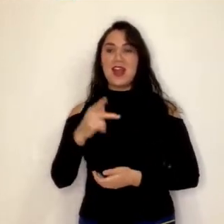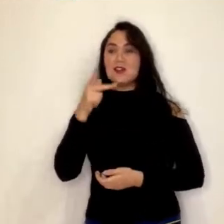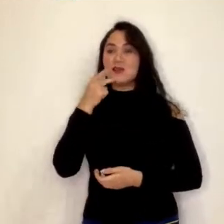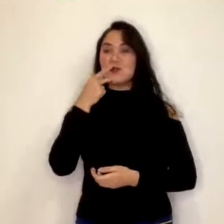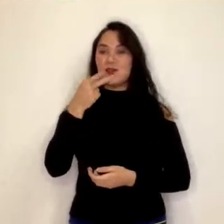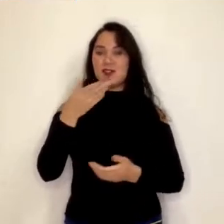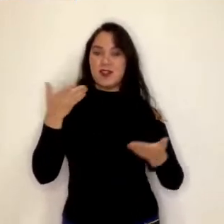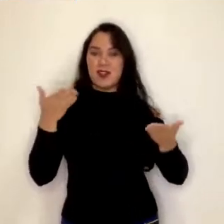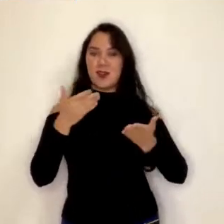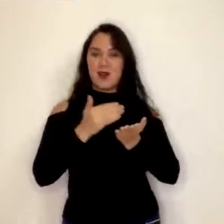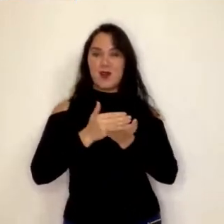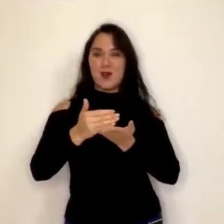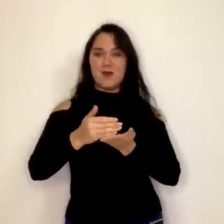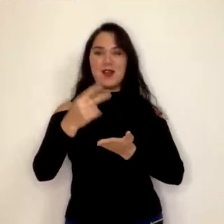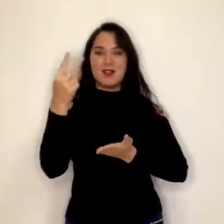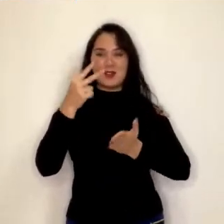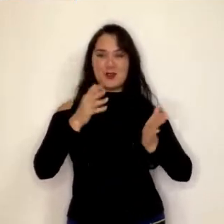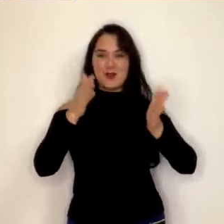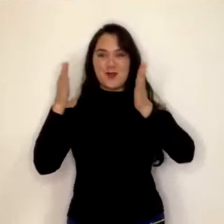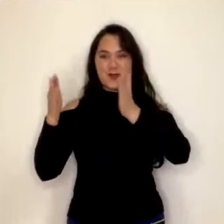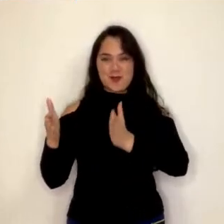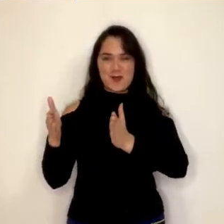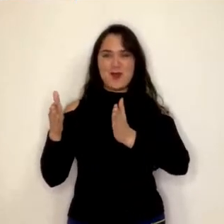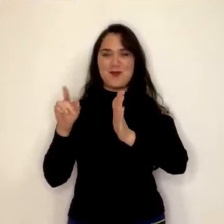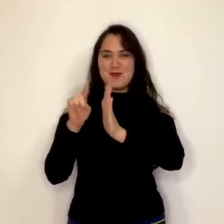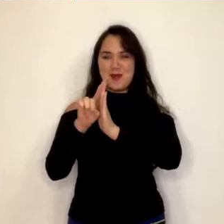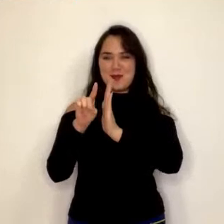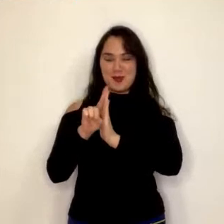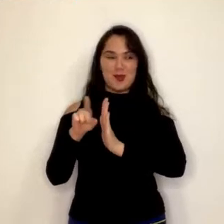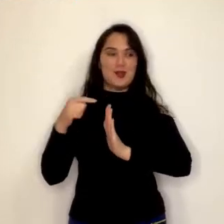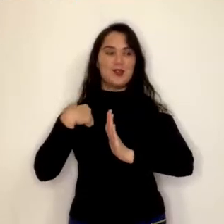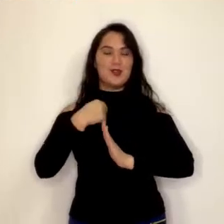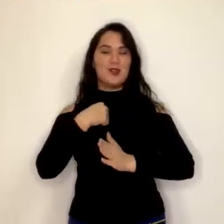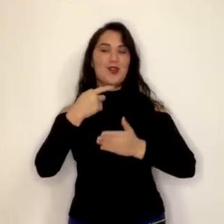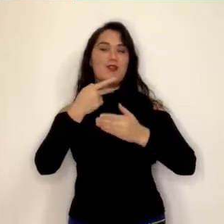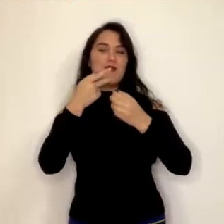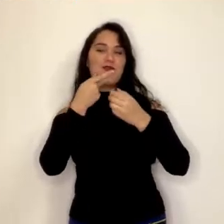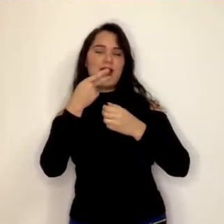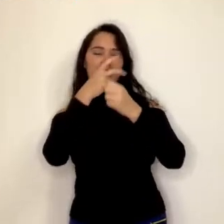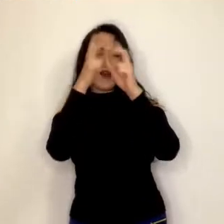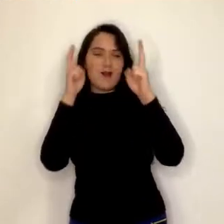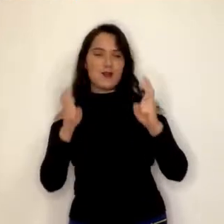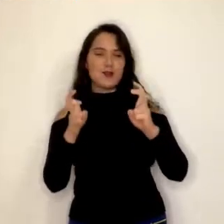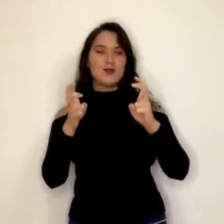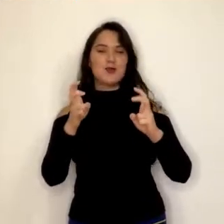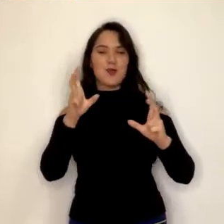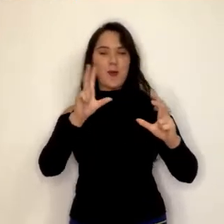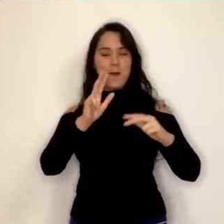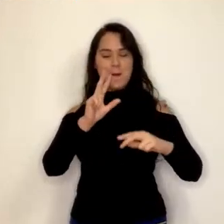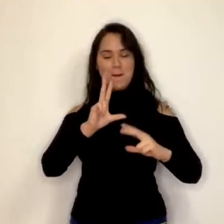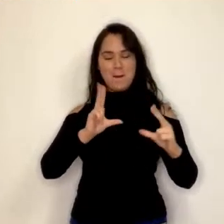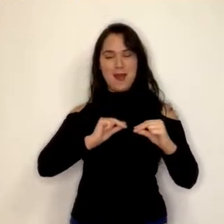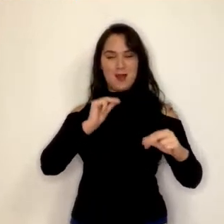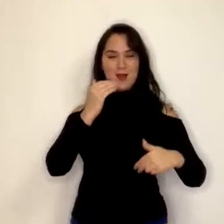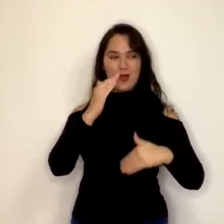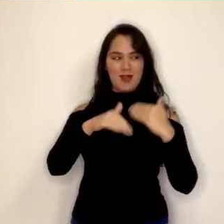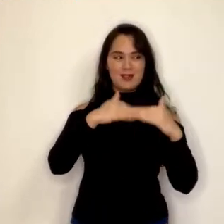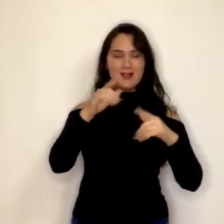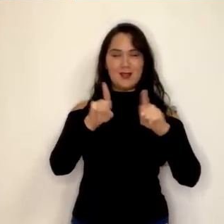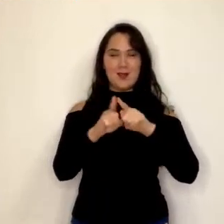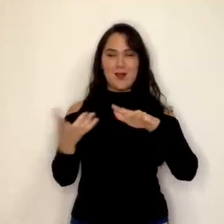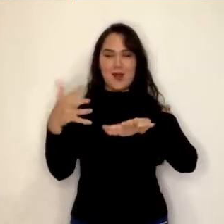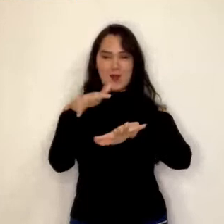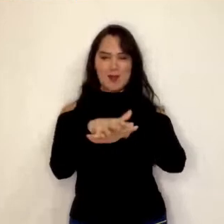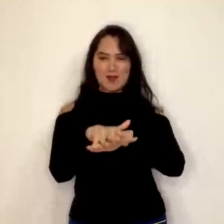lecture has been harsh but necessary. So following up on our questions, we are now going to talk about democracy